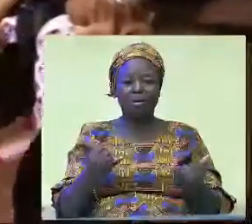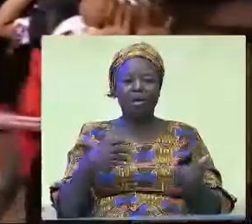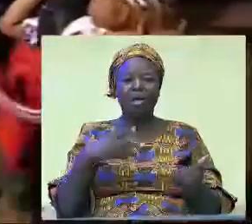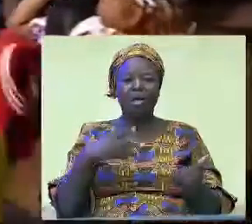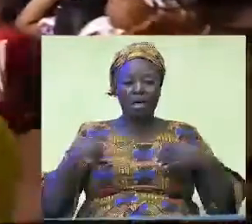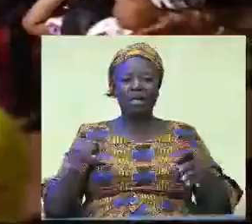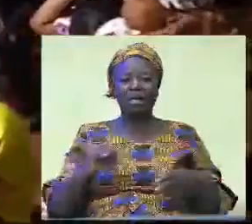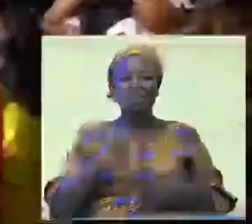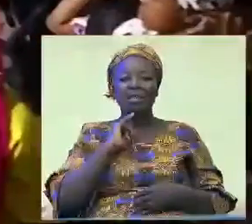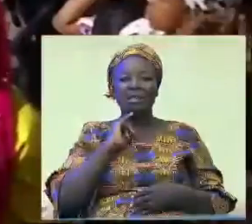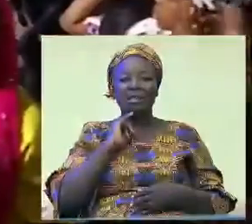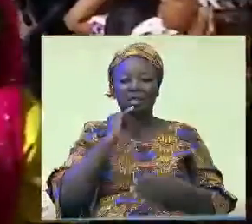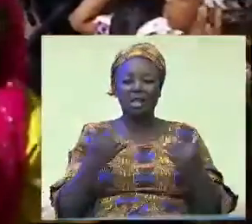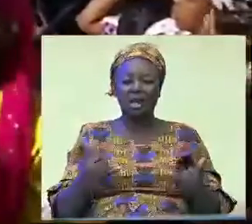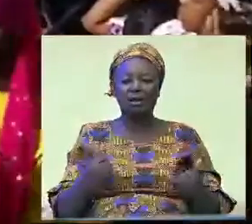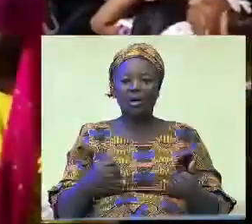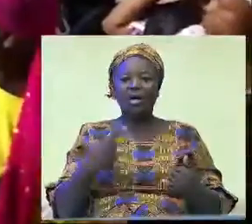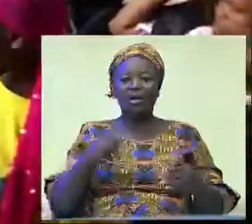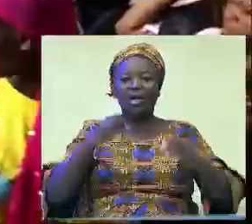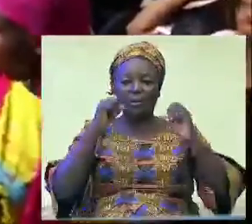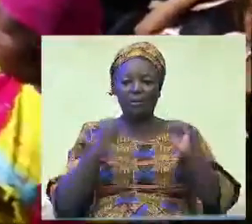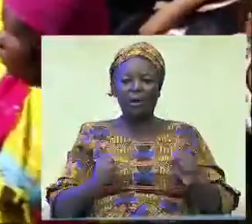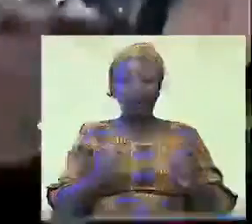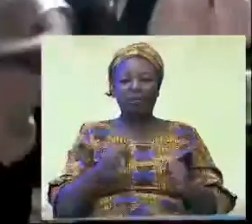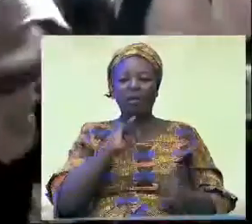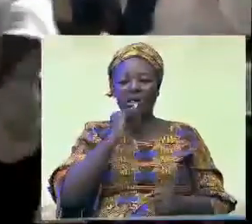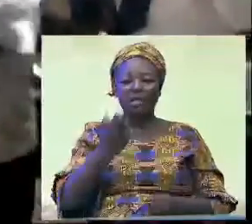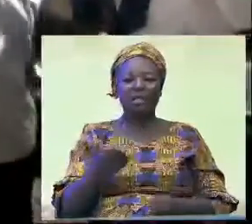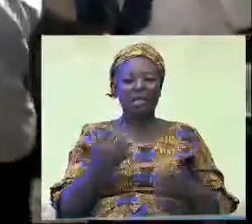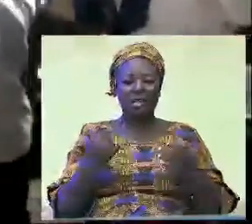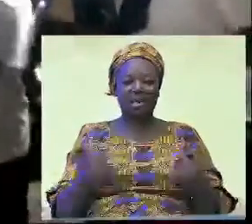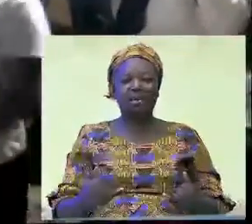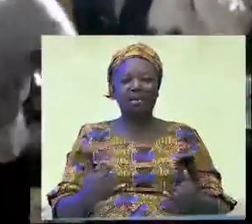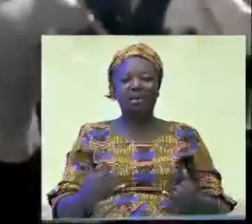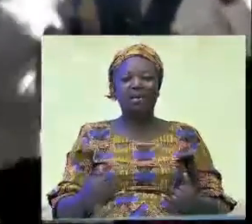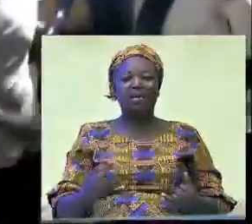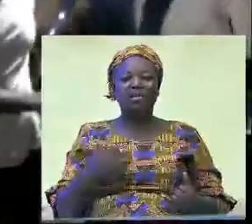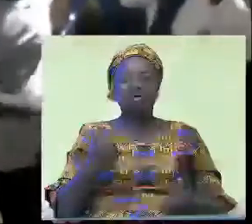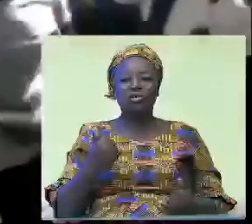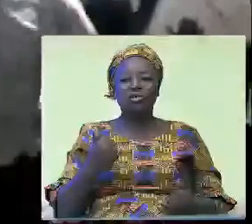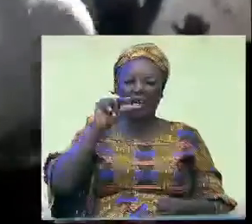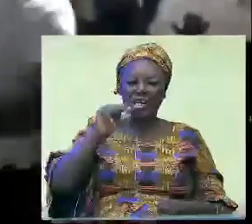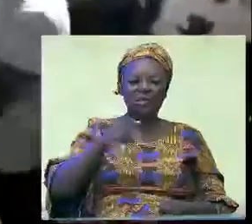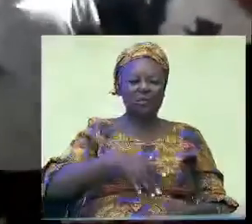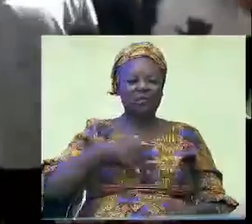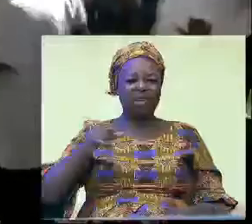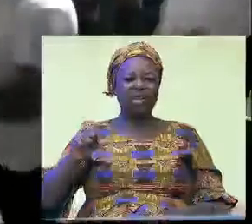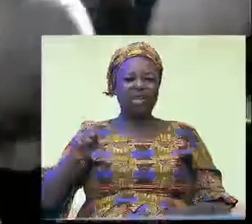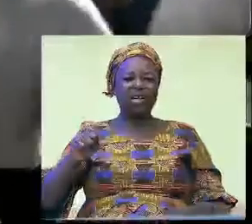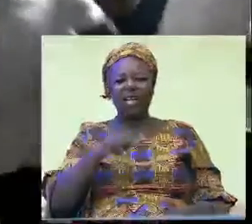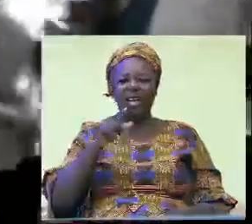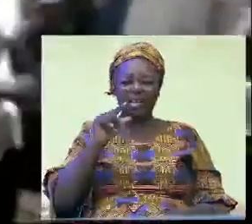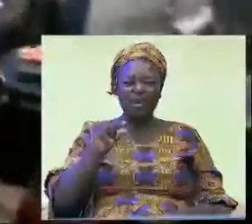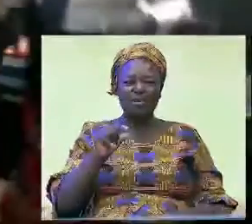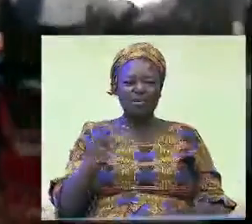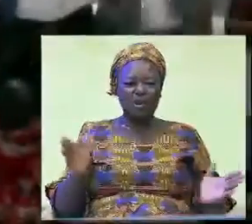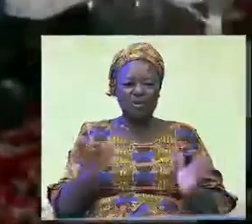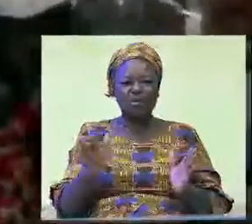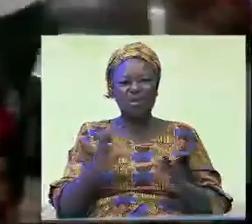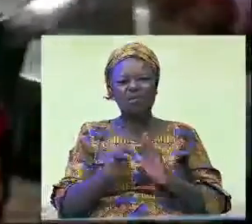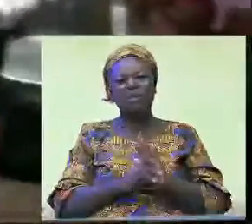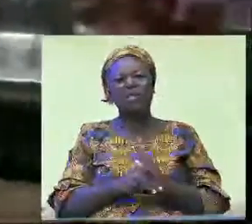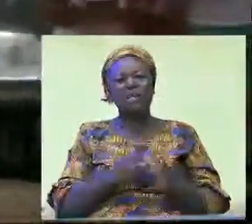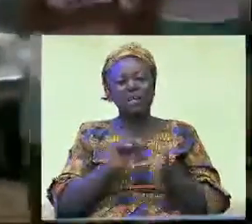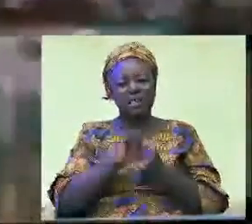The miracle is there right now. The healing is there right now. The power is there right now. A